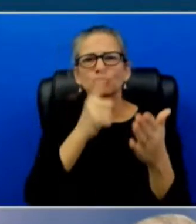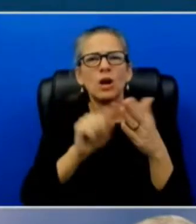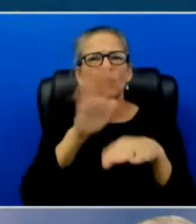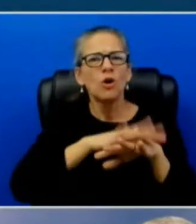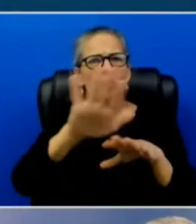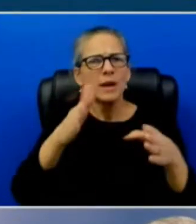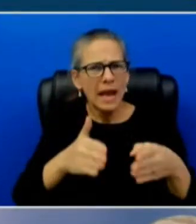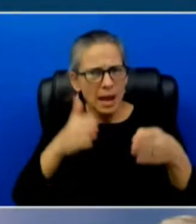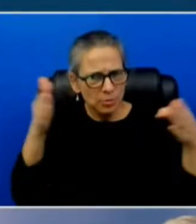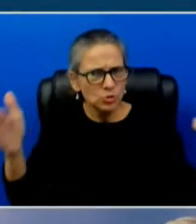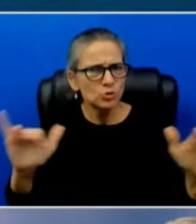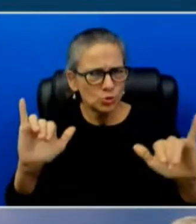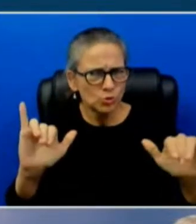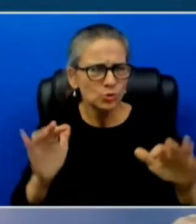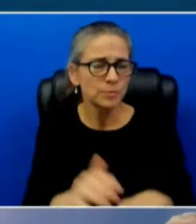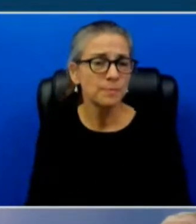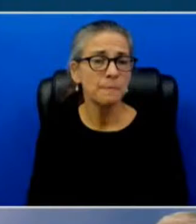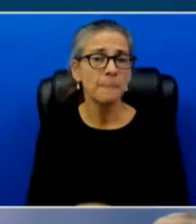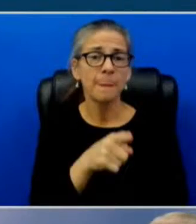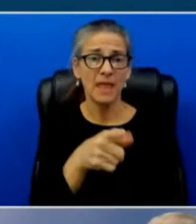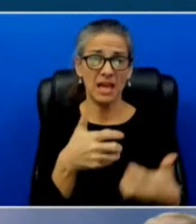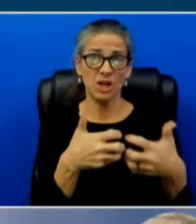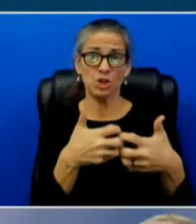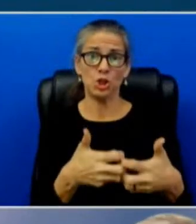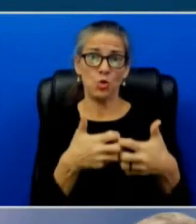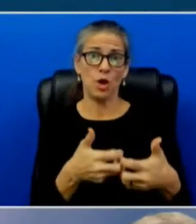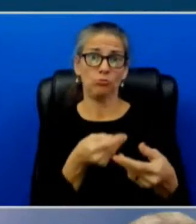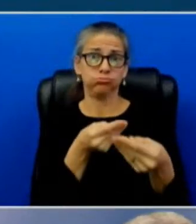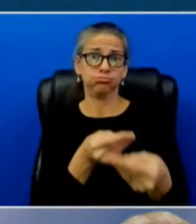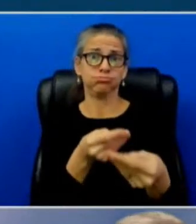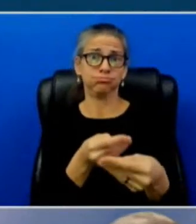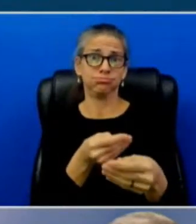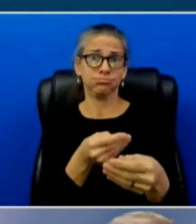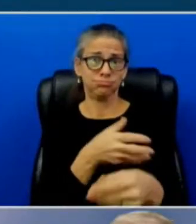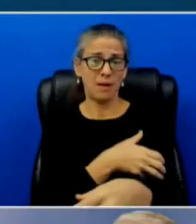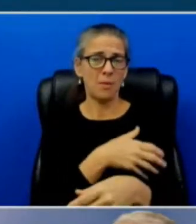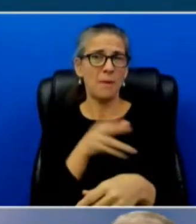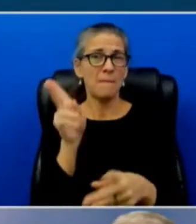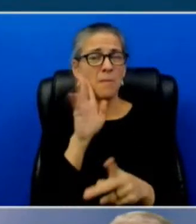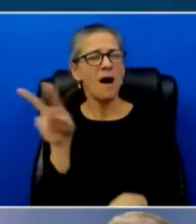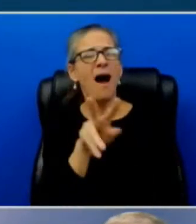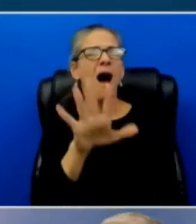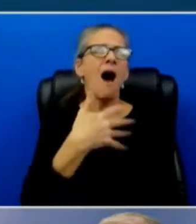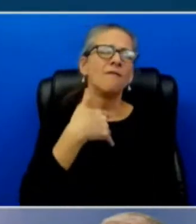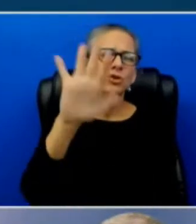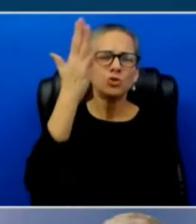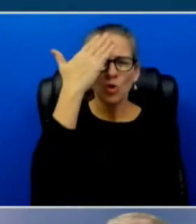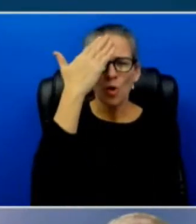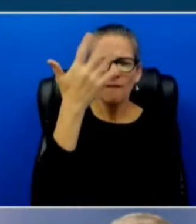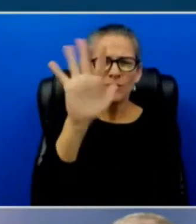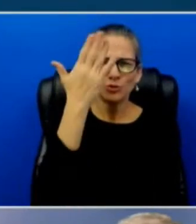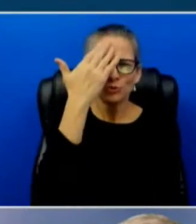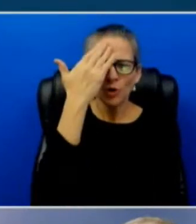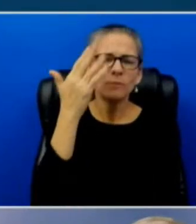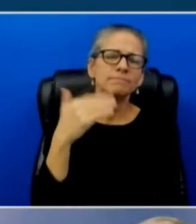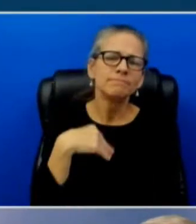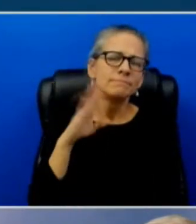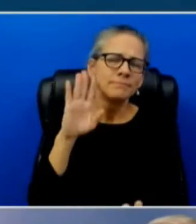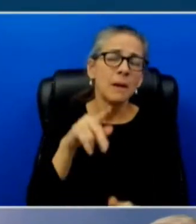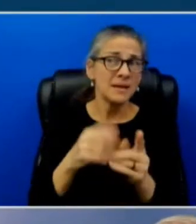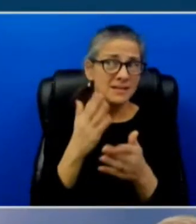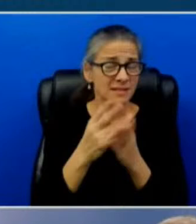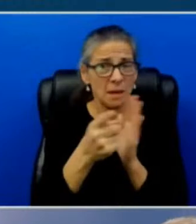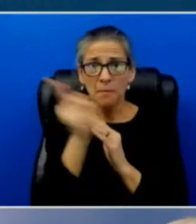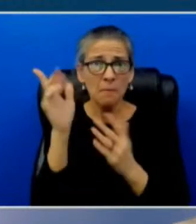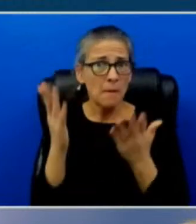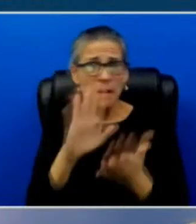talk about the generator safety, and I know a lot of people look at this and say, yeah, I know all that. But then there's some people that may not have heard these messages before,